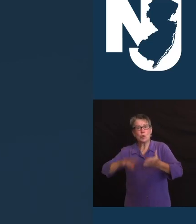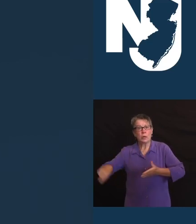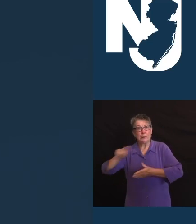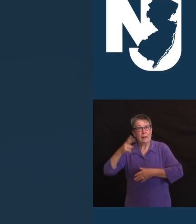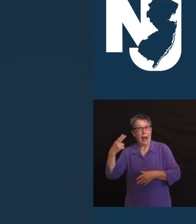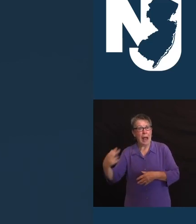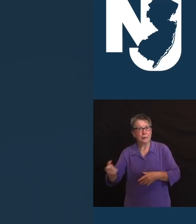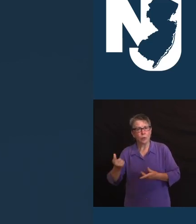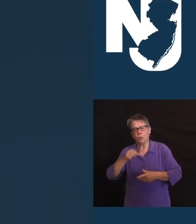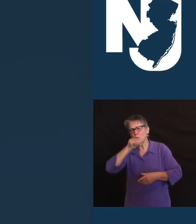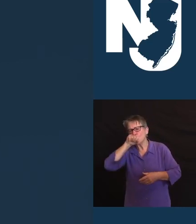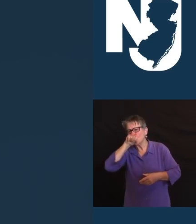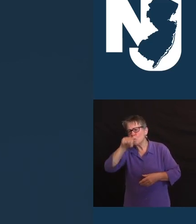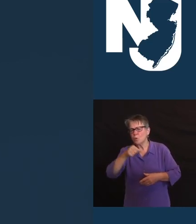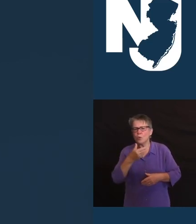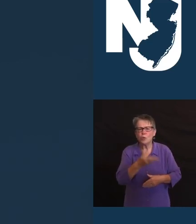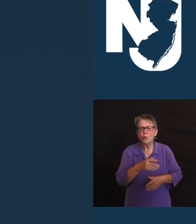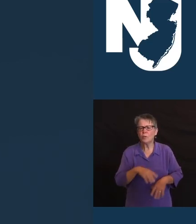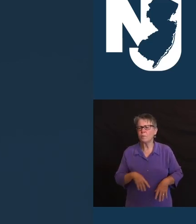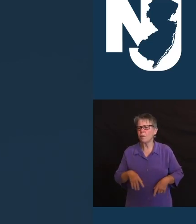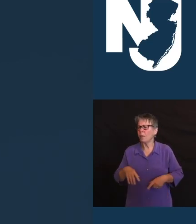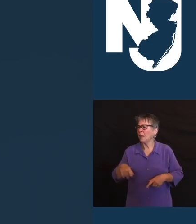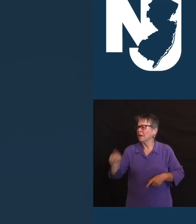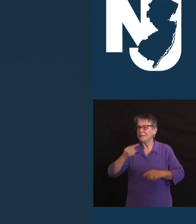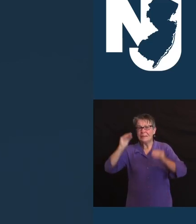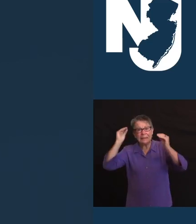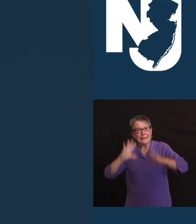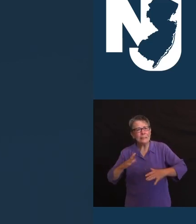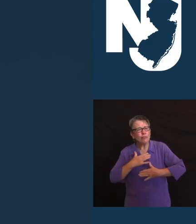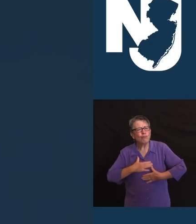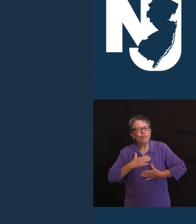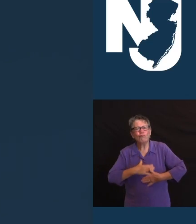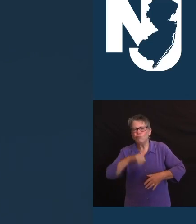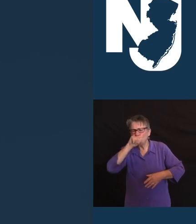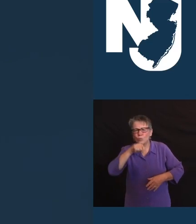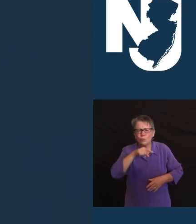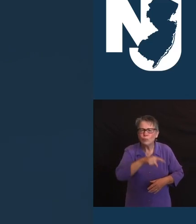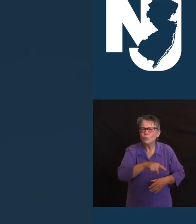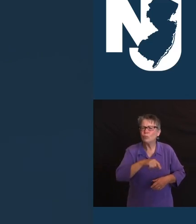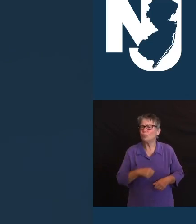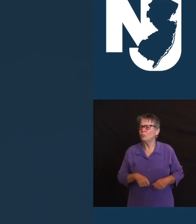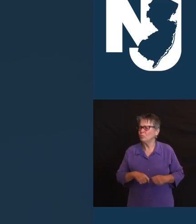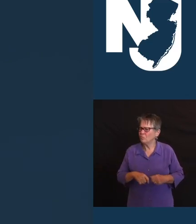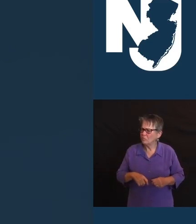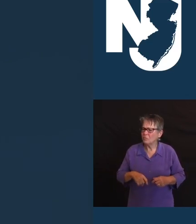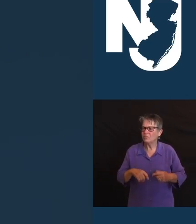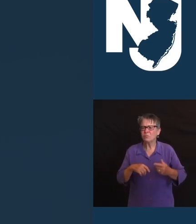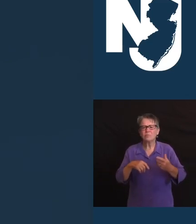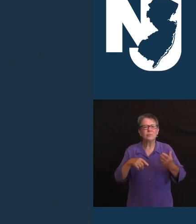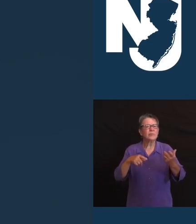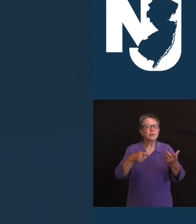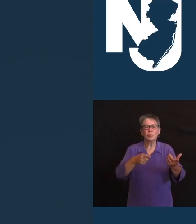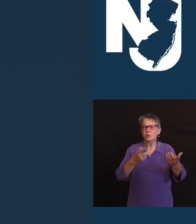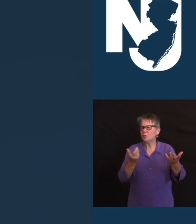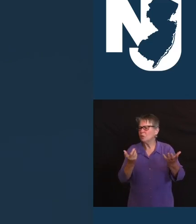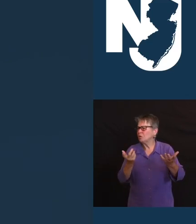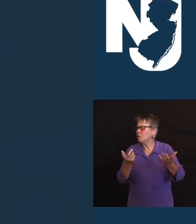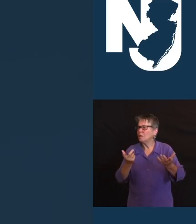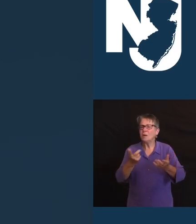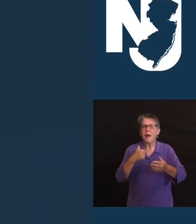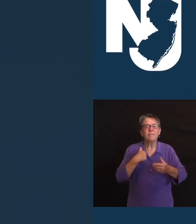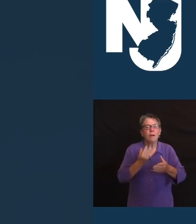for gardening, and the tomatoes she grew were often the basis for those home-cooked meals she so willingly served to family